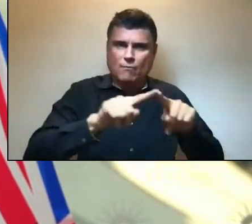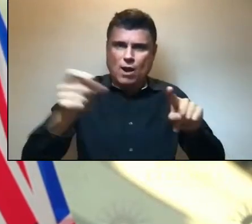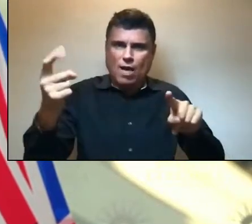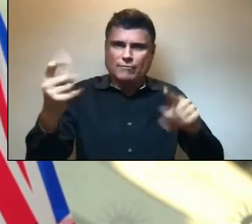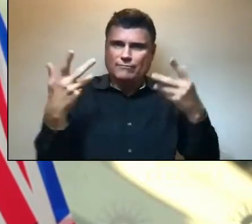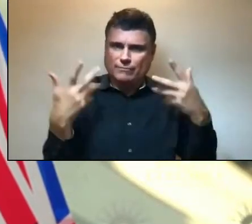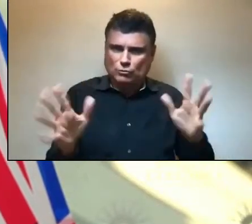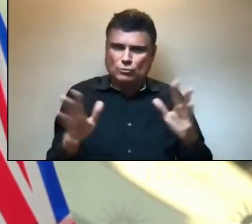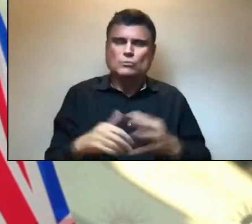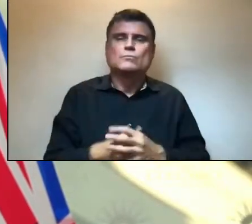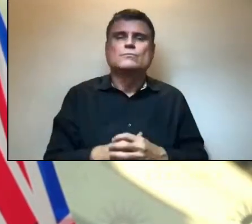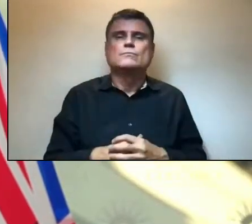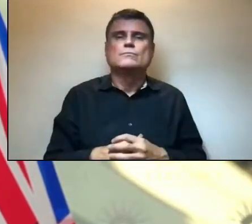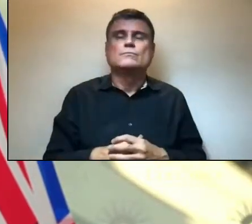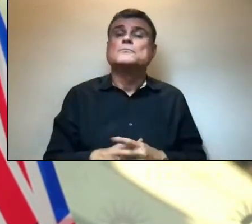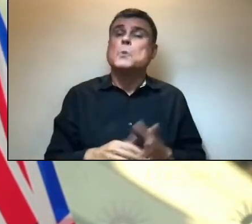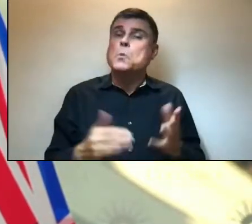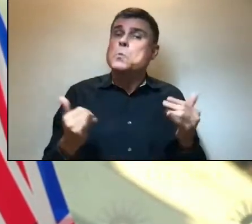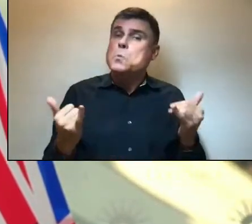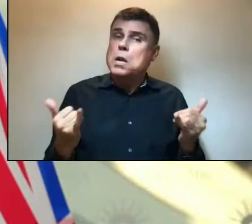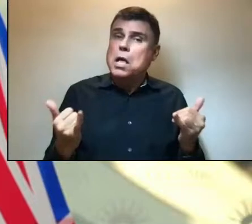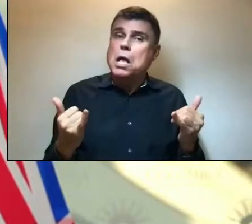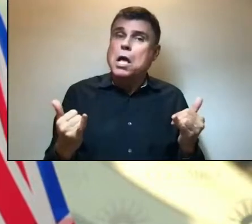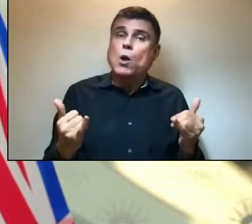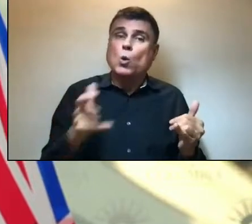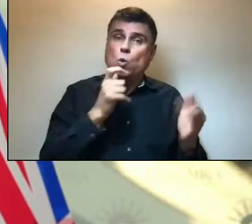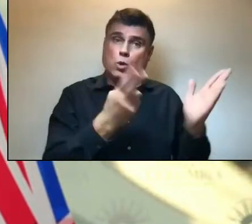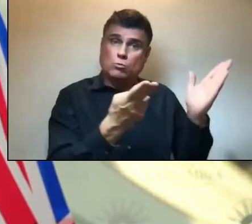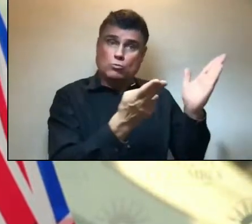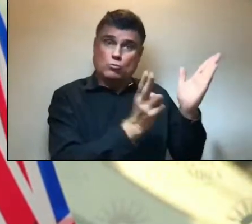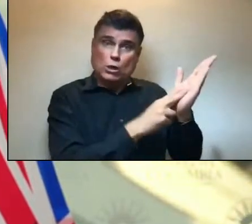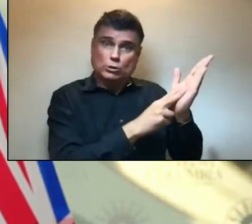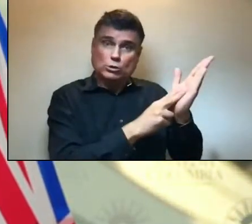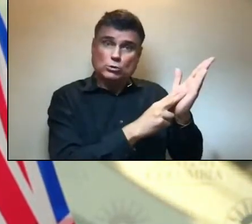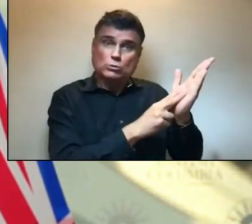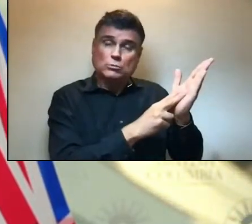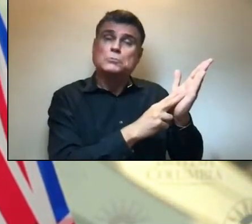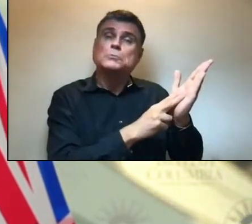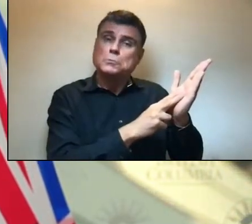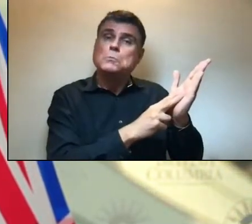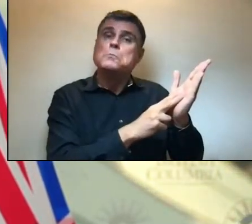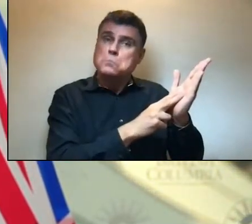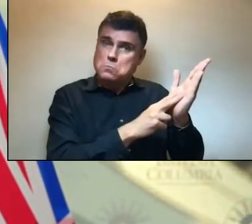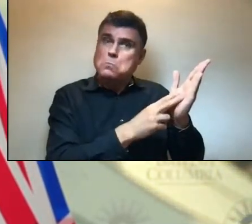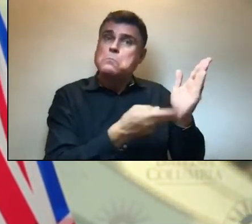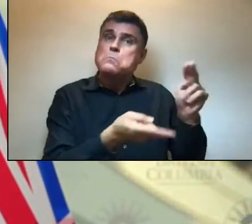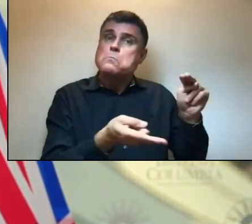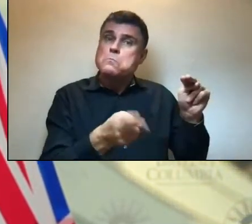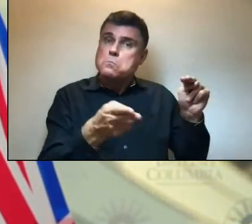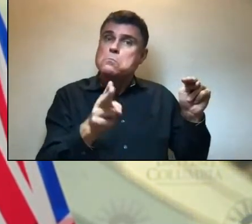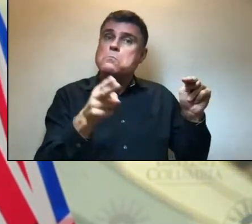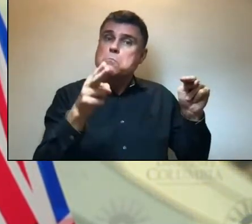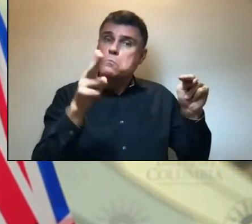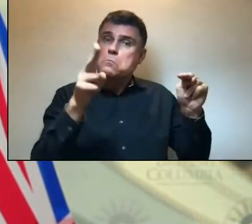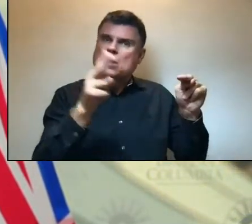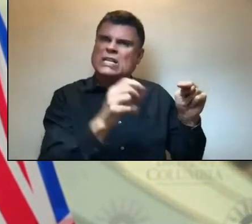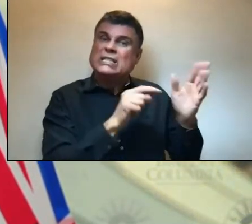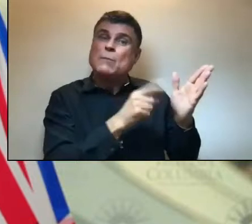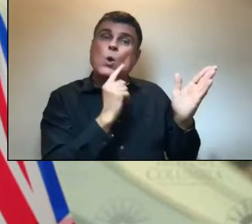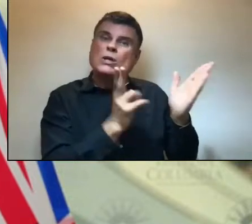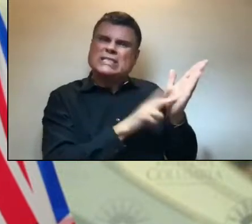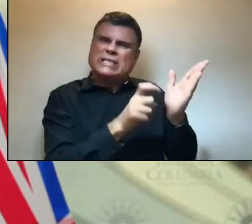a majority of those registered, and we will be closing in on that number very quickly. We need more registered children to get vaccinated in this period. It's going to